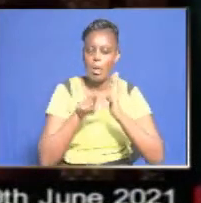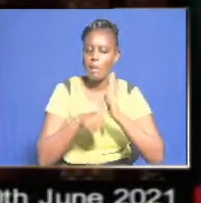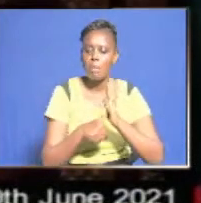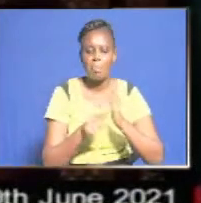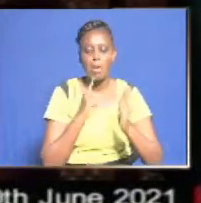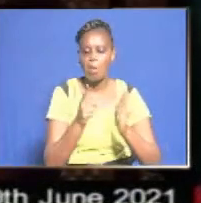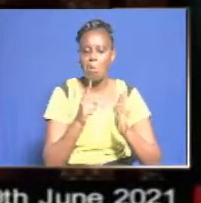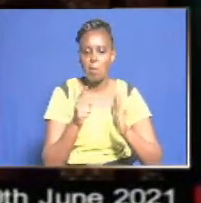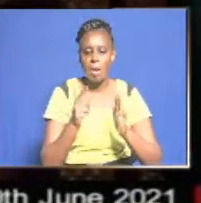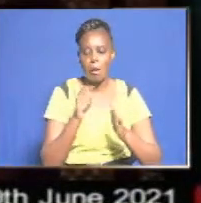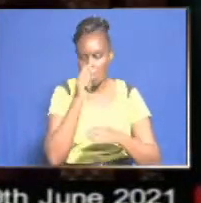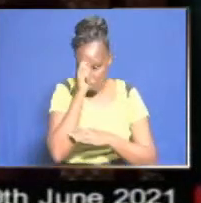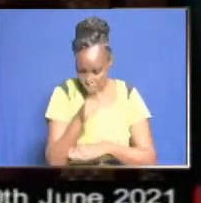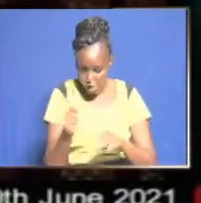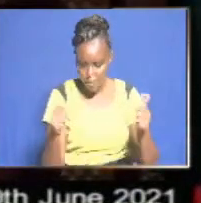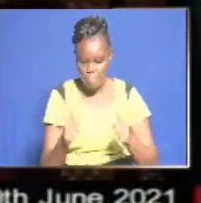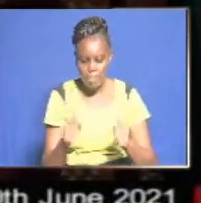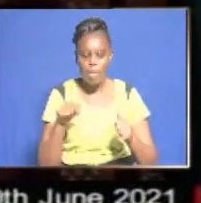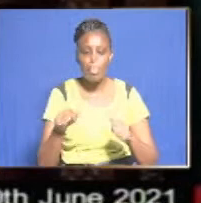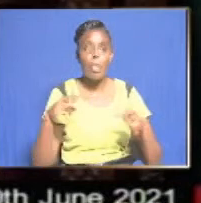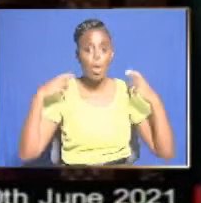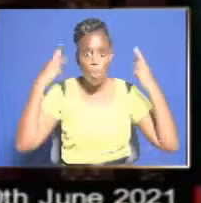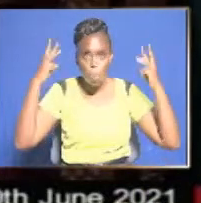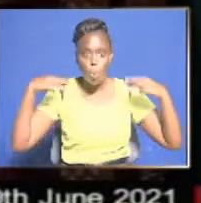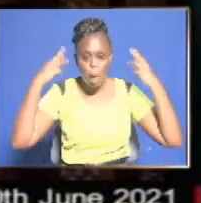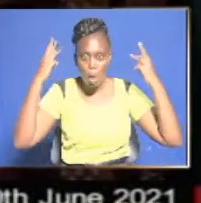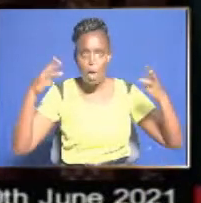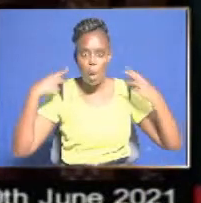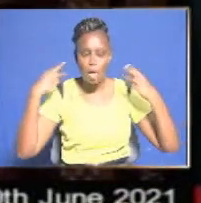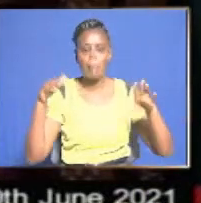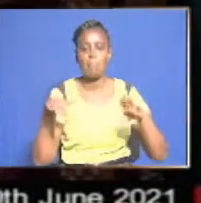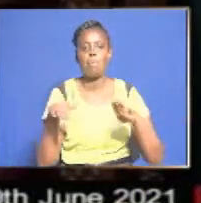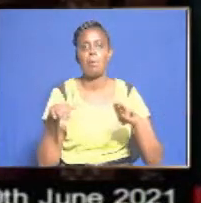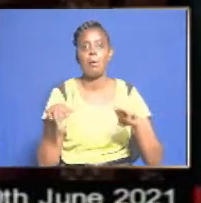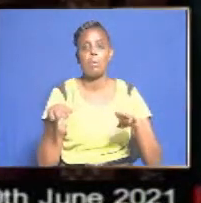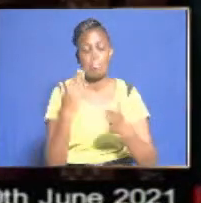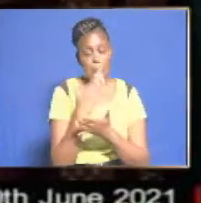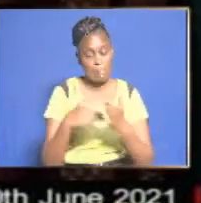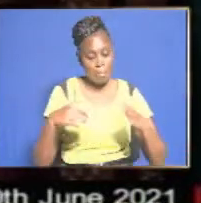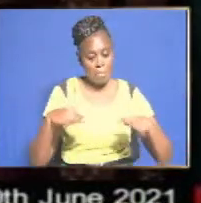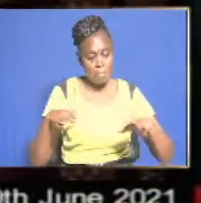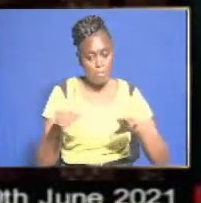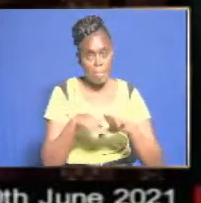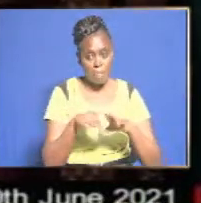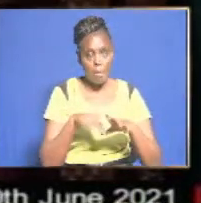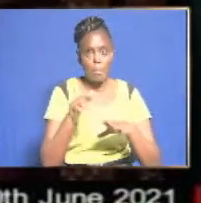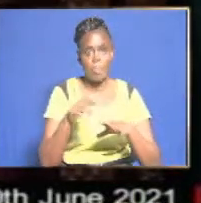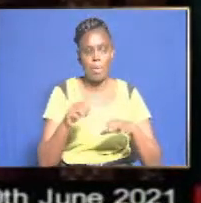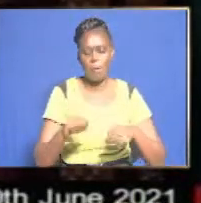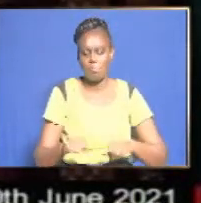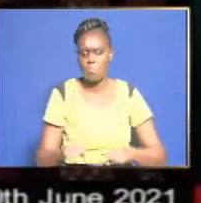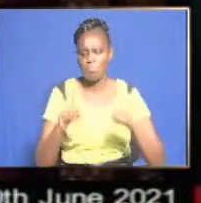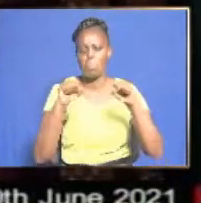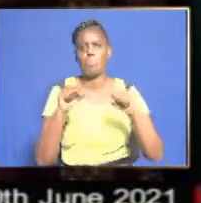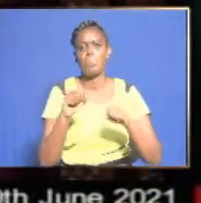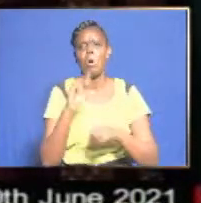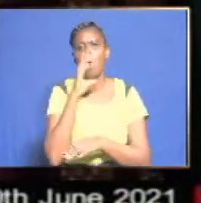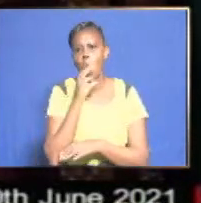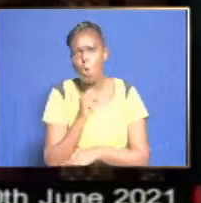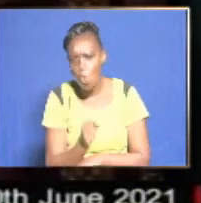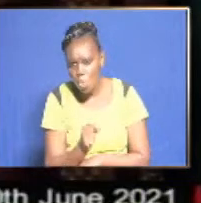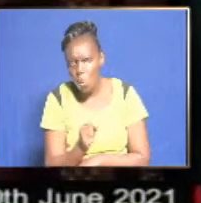are therefore worried that since most of their colleagues are senior citizens, aged above 65 years,